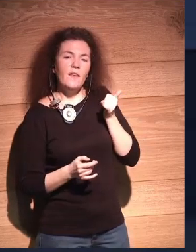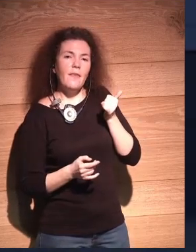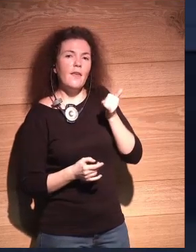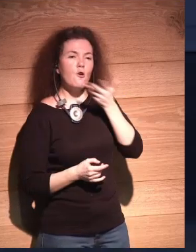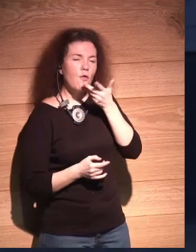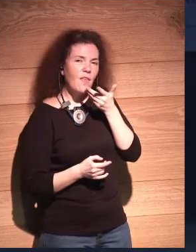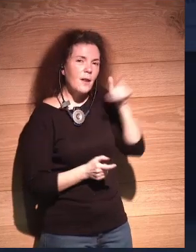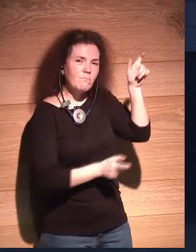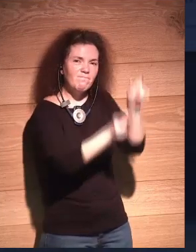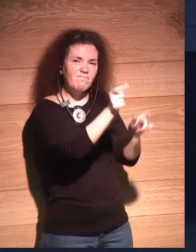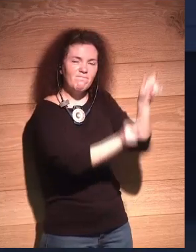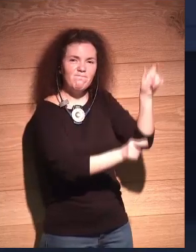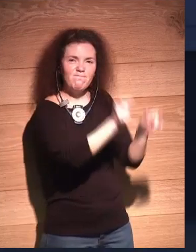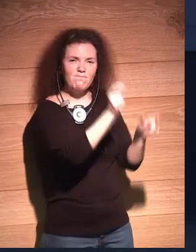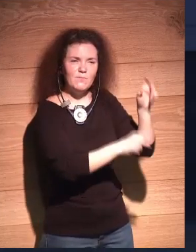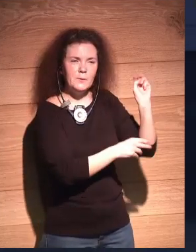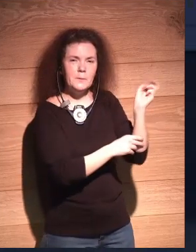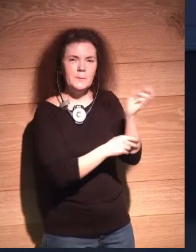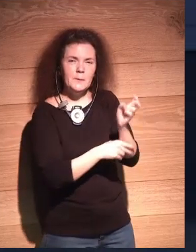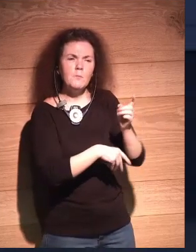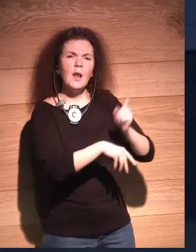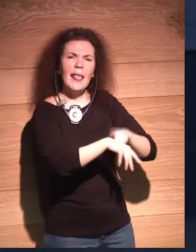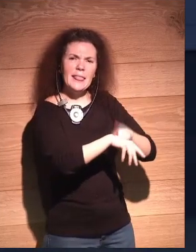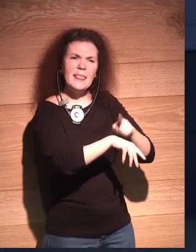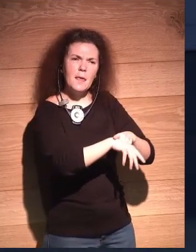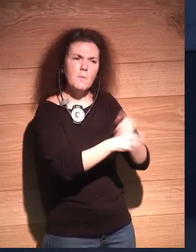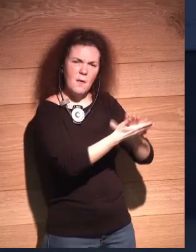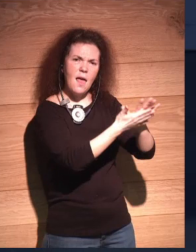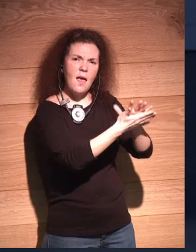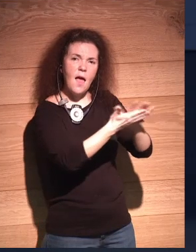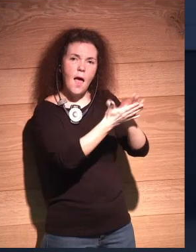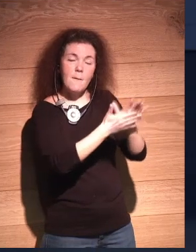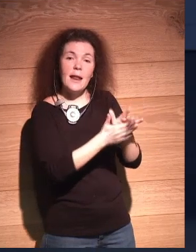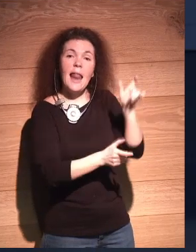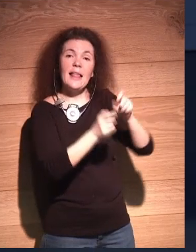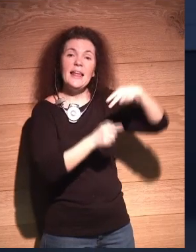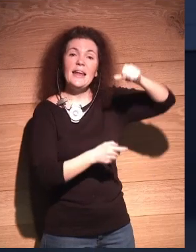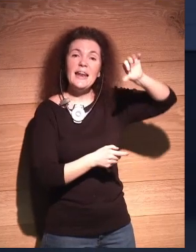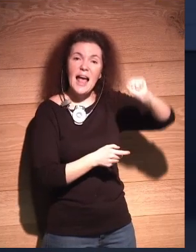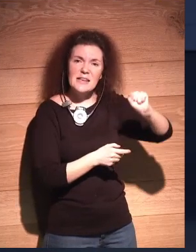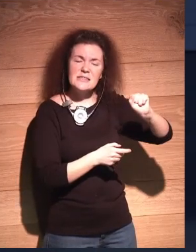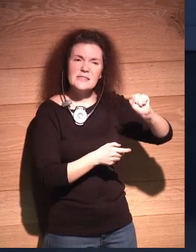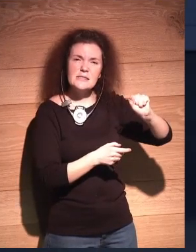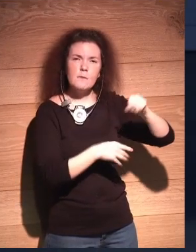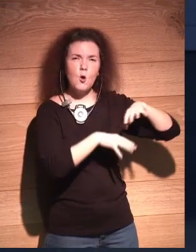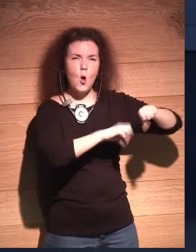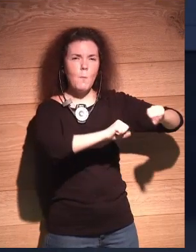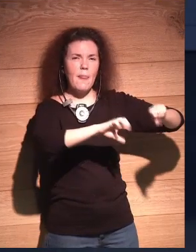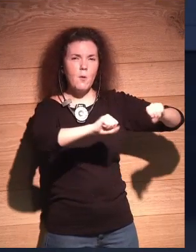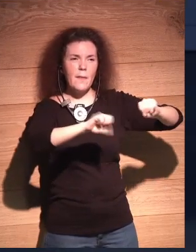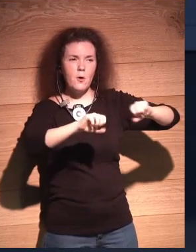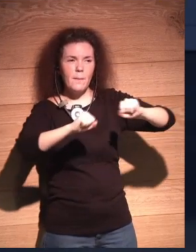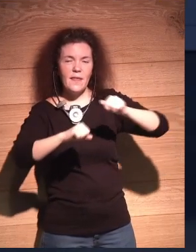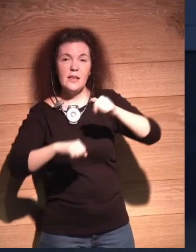that had a lot of time to talk. People at NASA are very busy, and I'm standing there with my artist in residence badge with a little